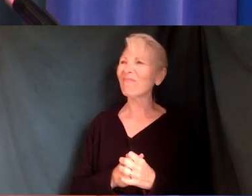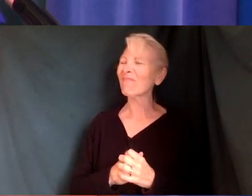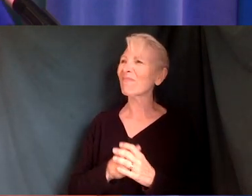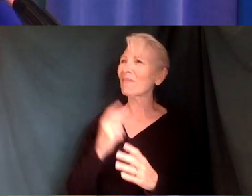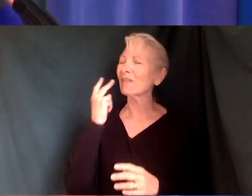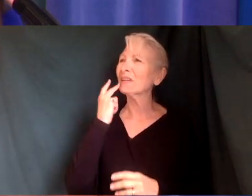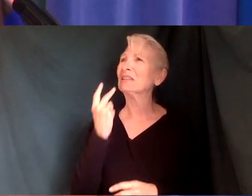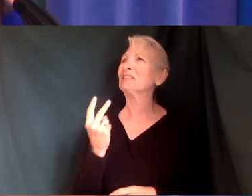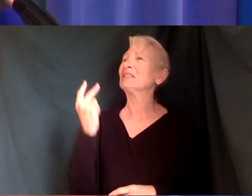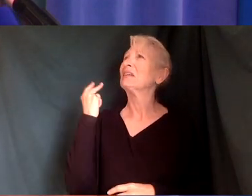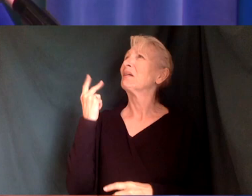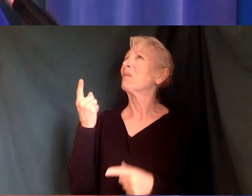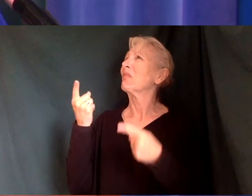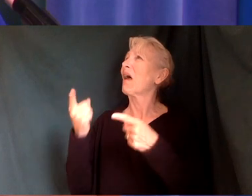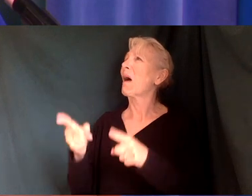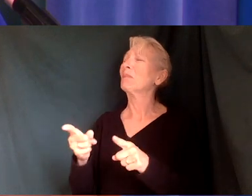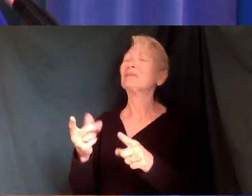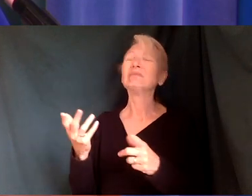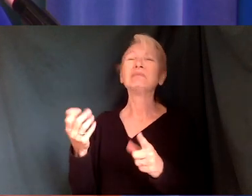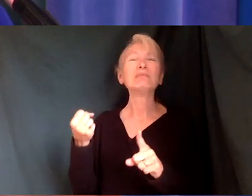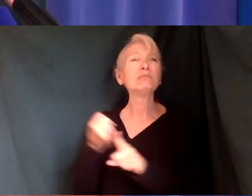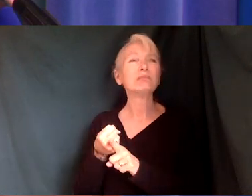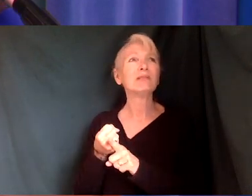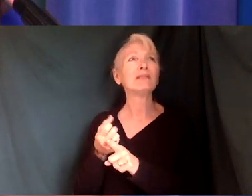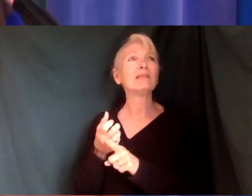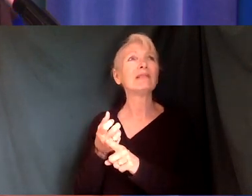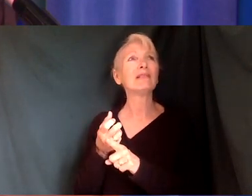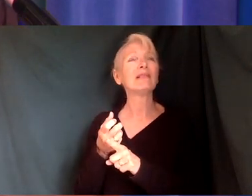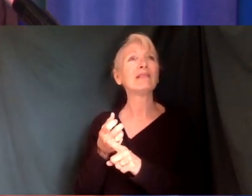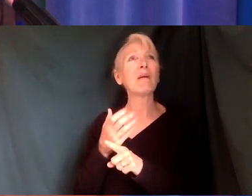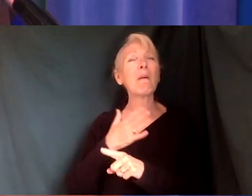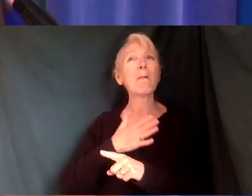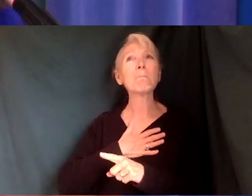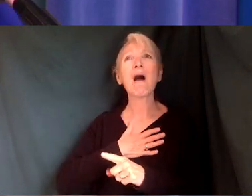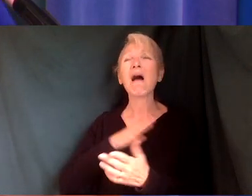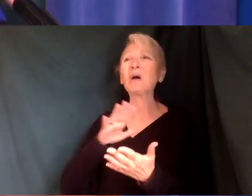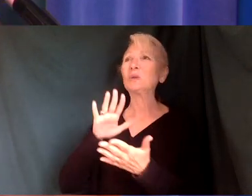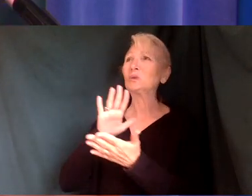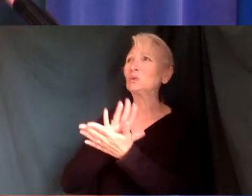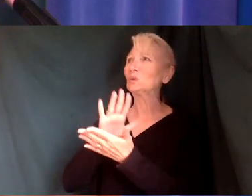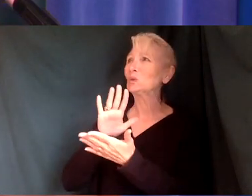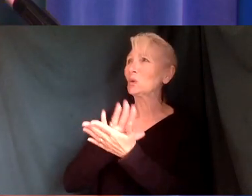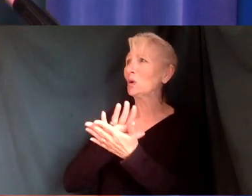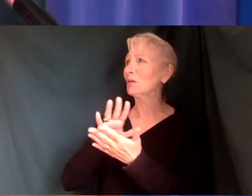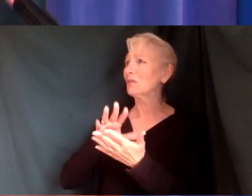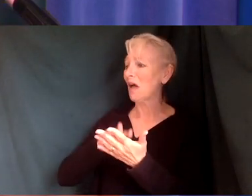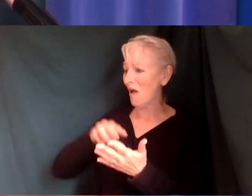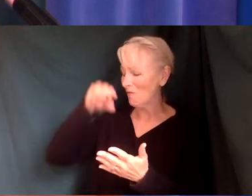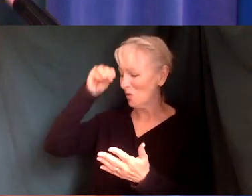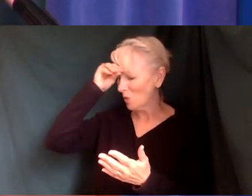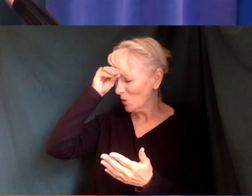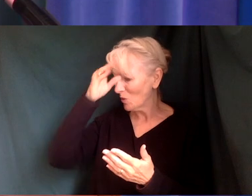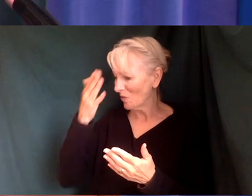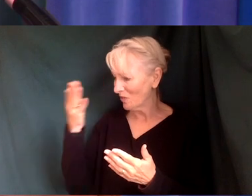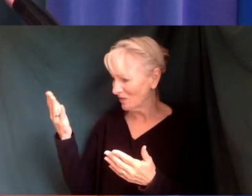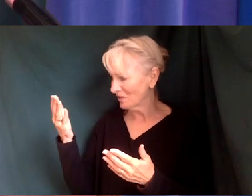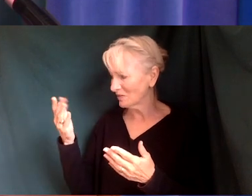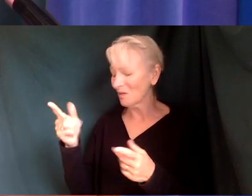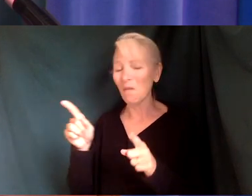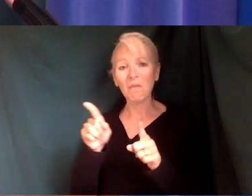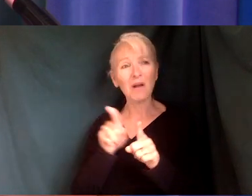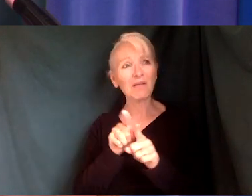these circumstances, you see that your education these last few years has not only been what you have acquired